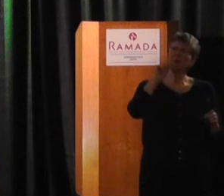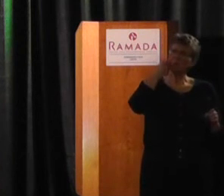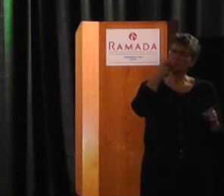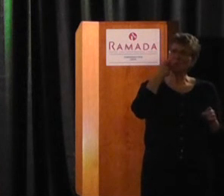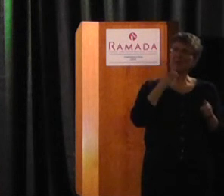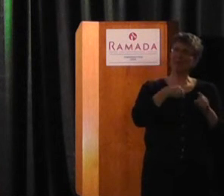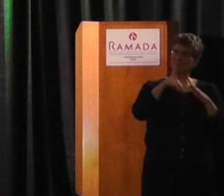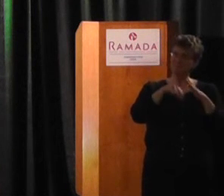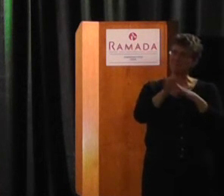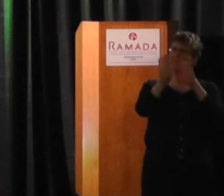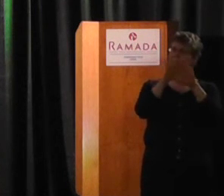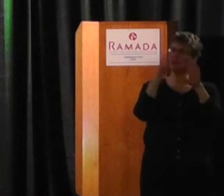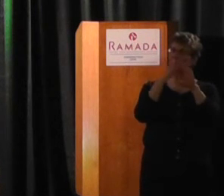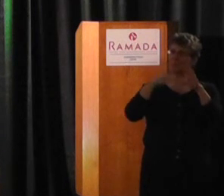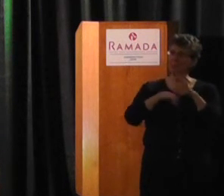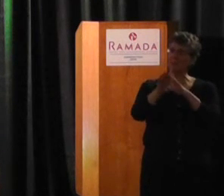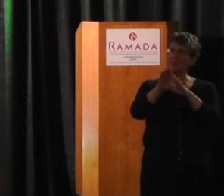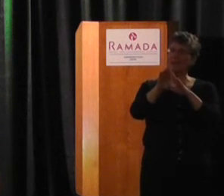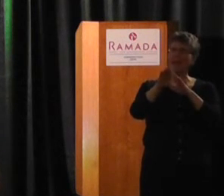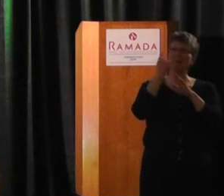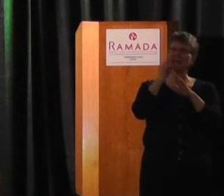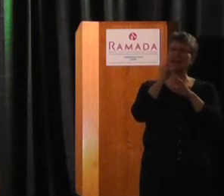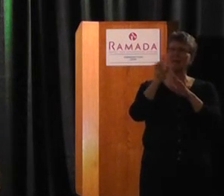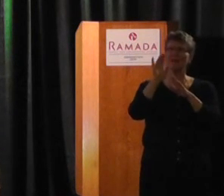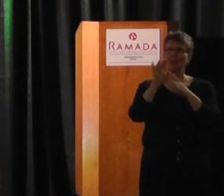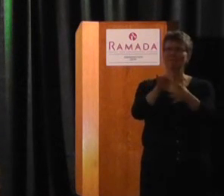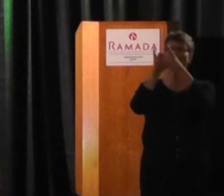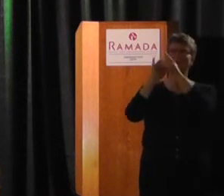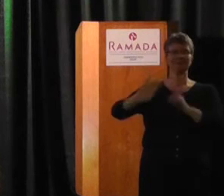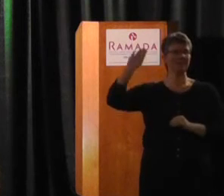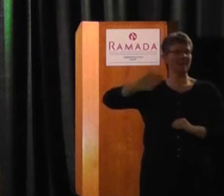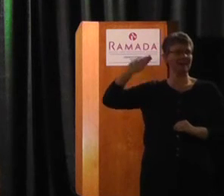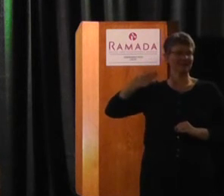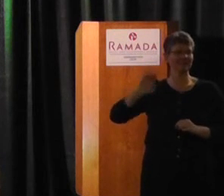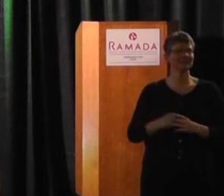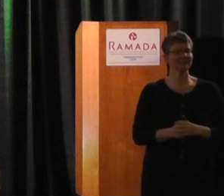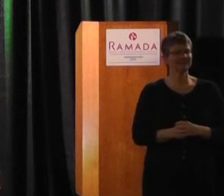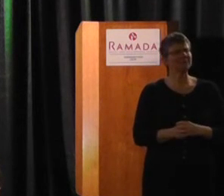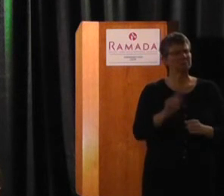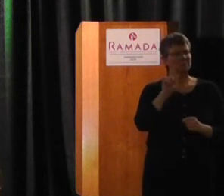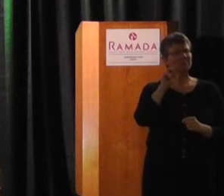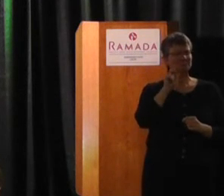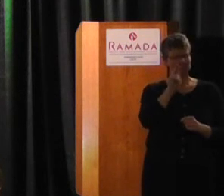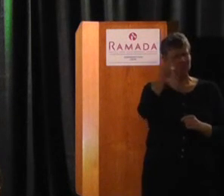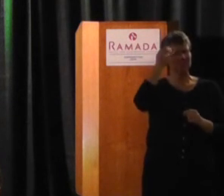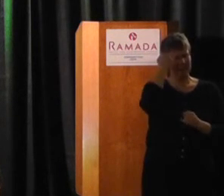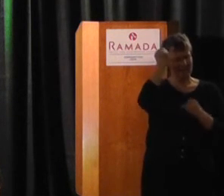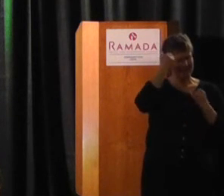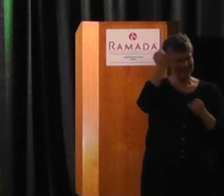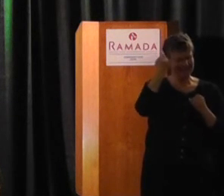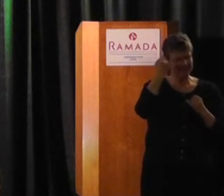time. He had plenty of his own ideas and a large body of finished artwork that we all drew ideas from. Once Scott took the